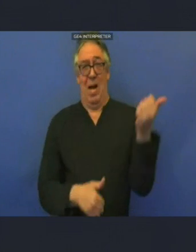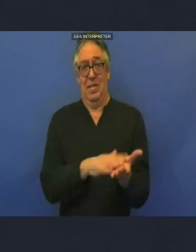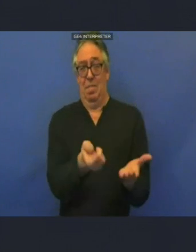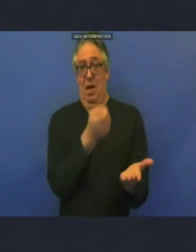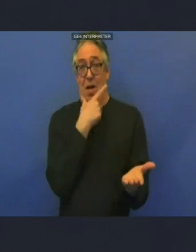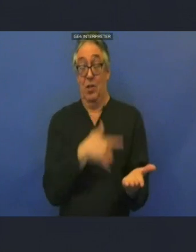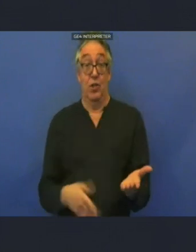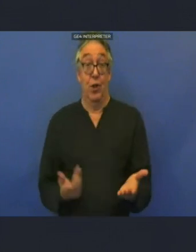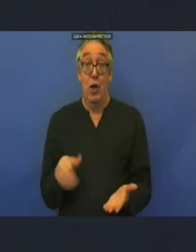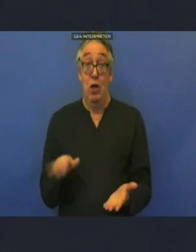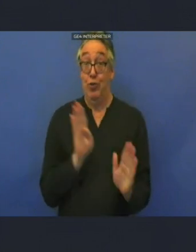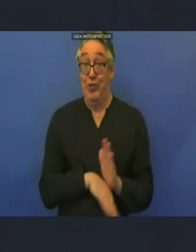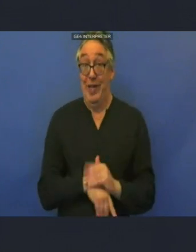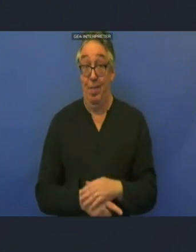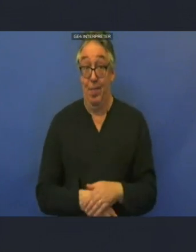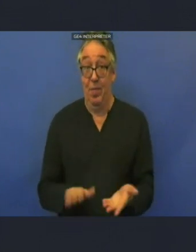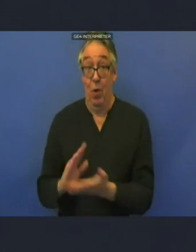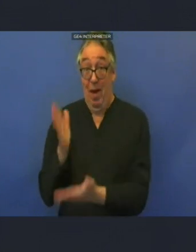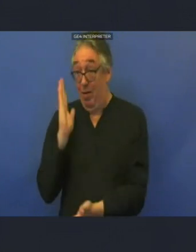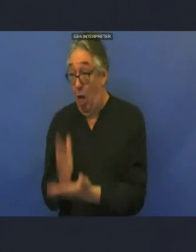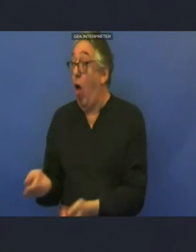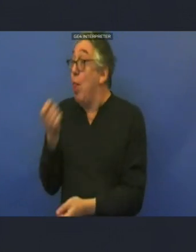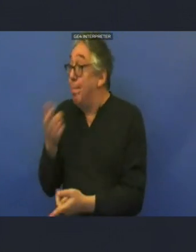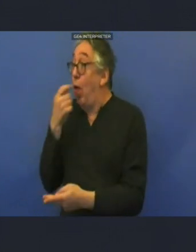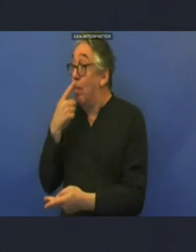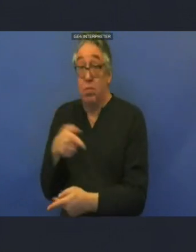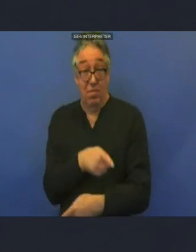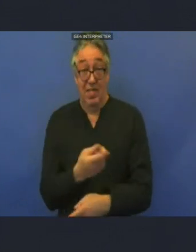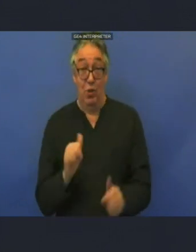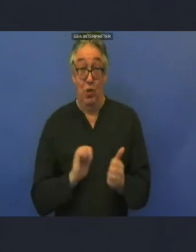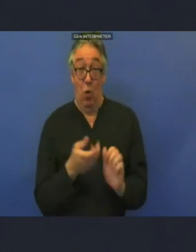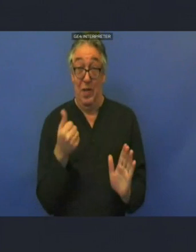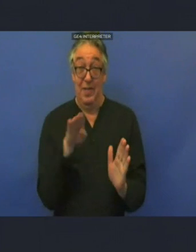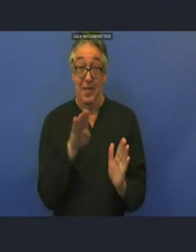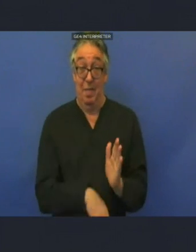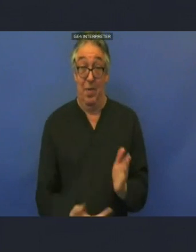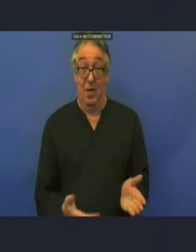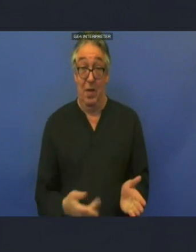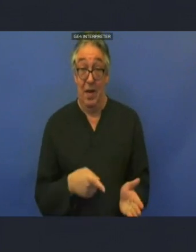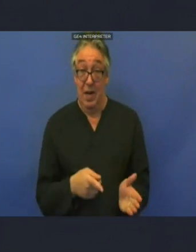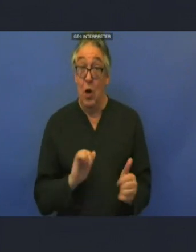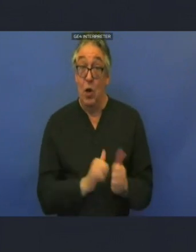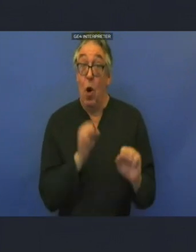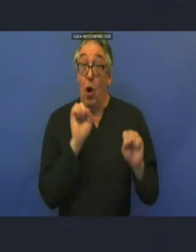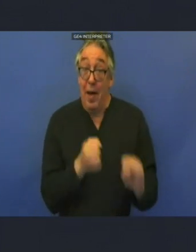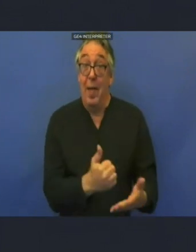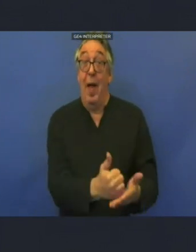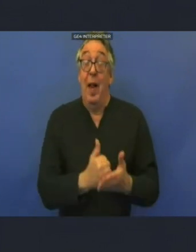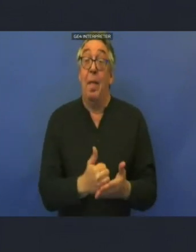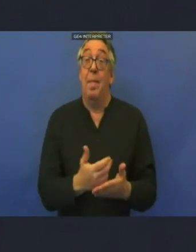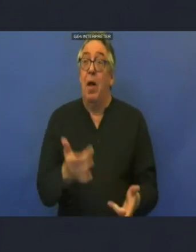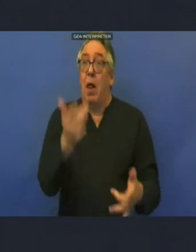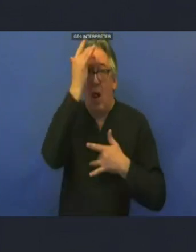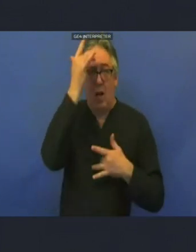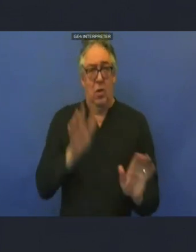medication. And you can avoid a lot of diseases, about a lot of illnesses and things like that.